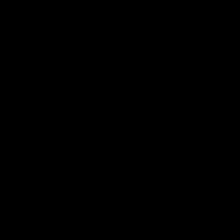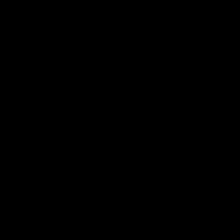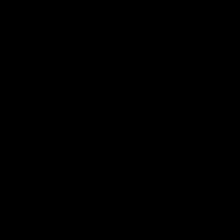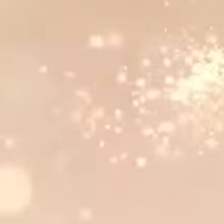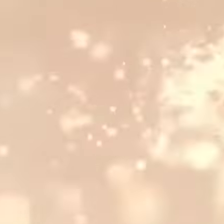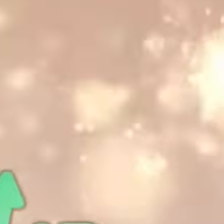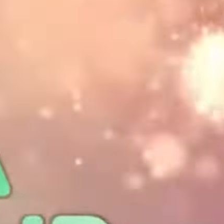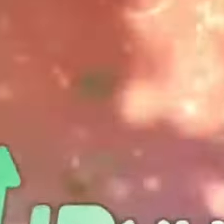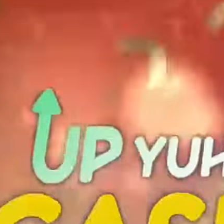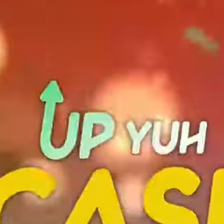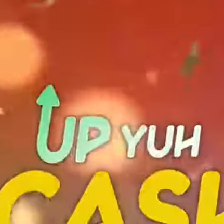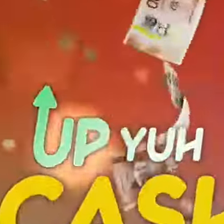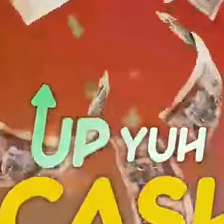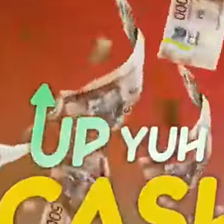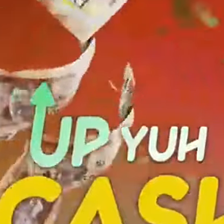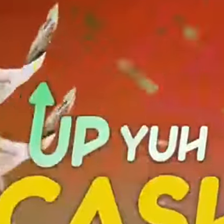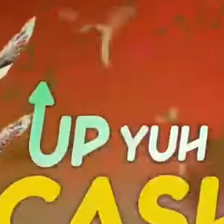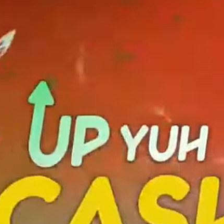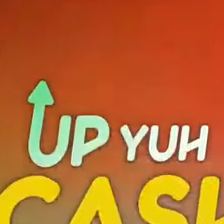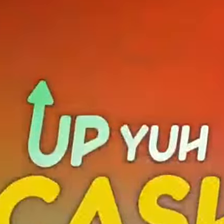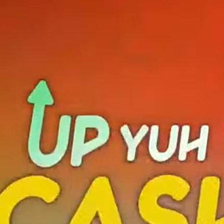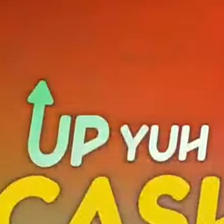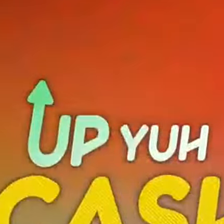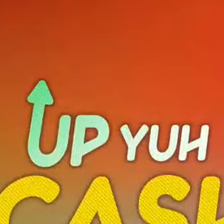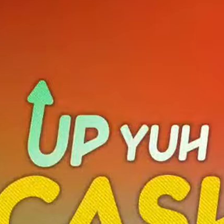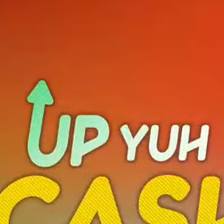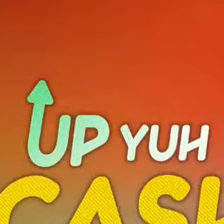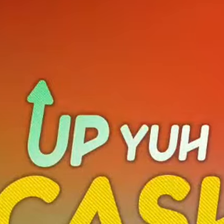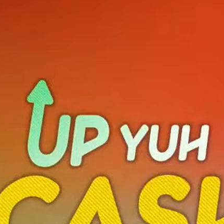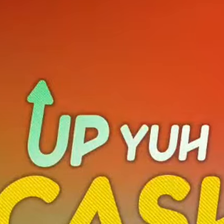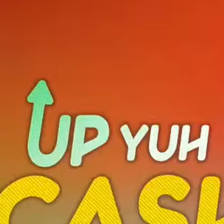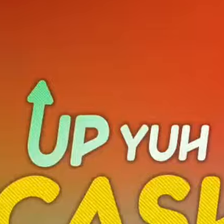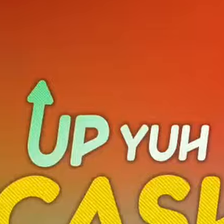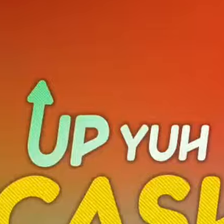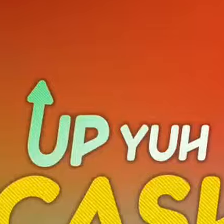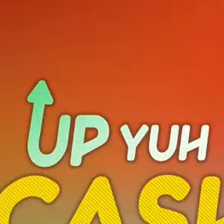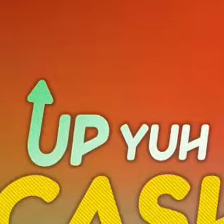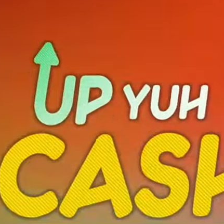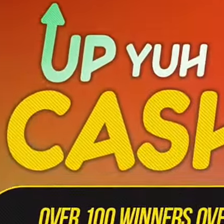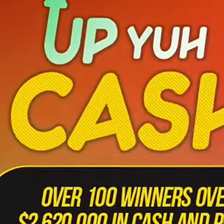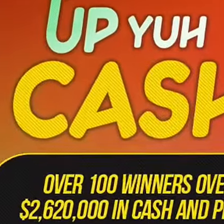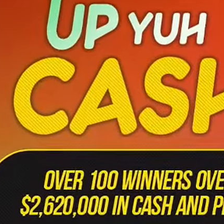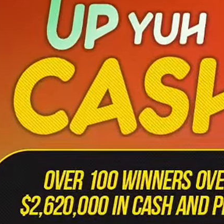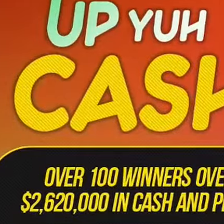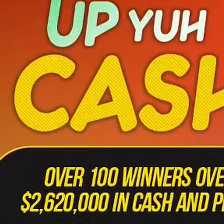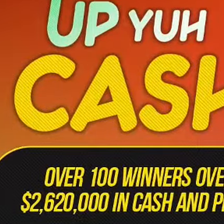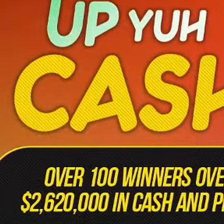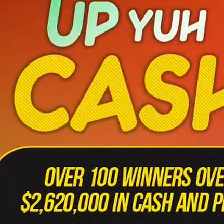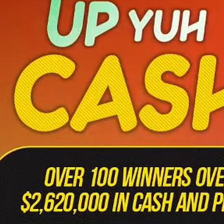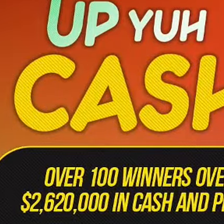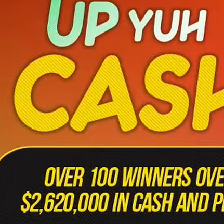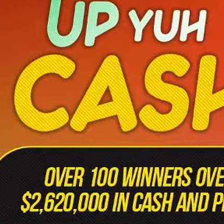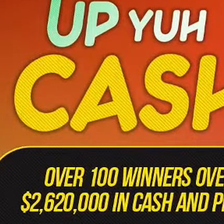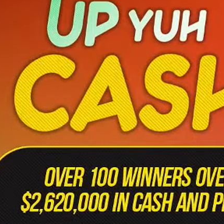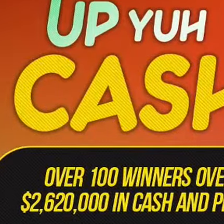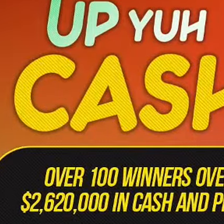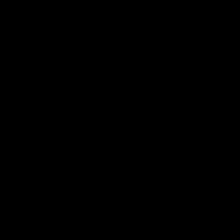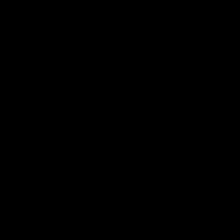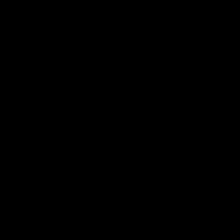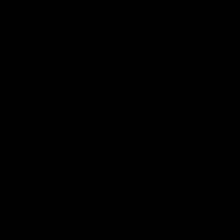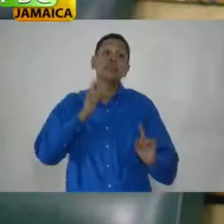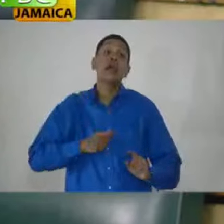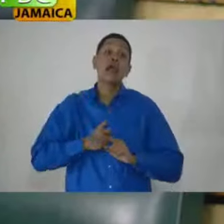the Jamaica, up your cash! Over 100 winners! More than $2.6 million in cash and prizes